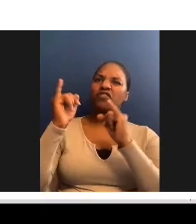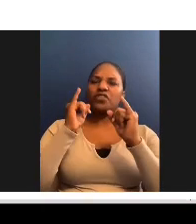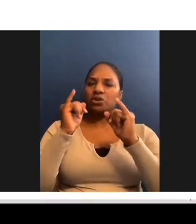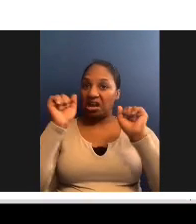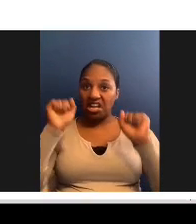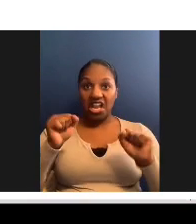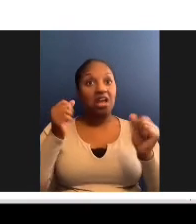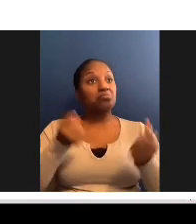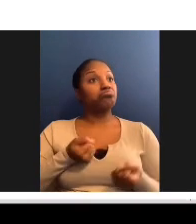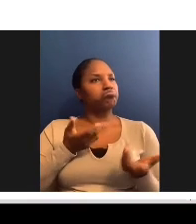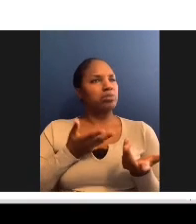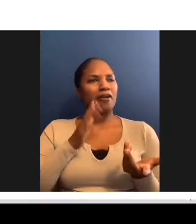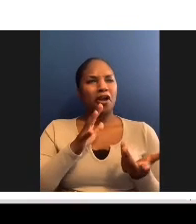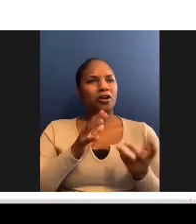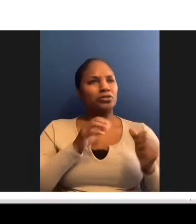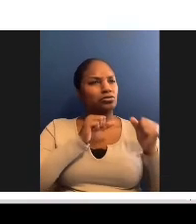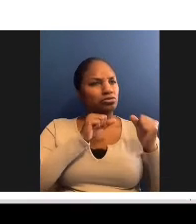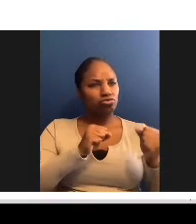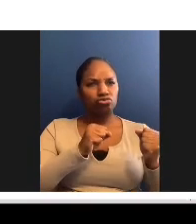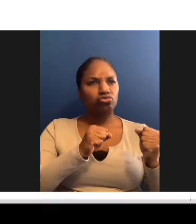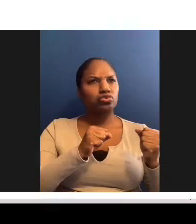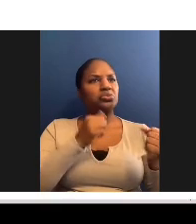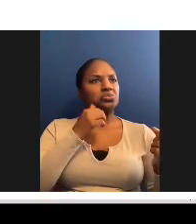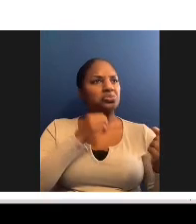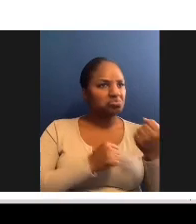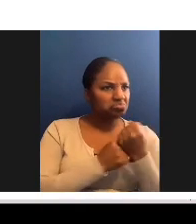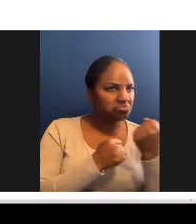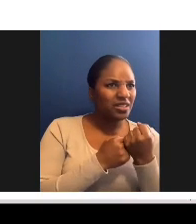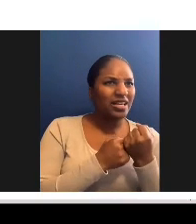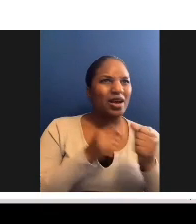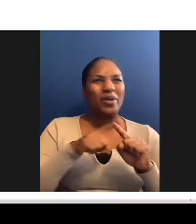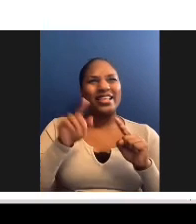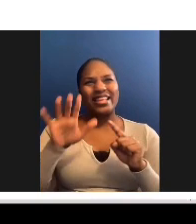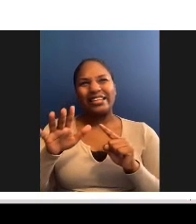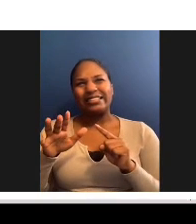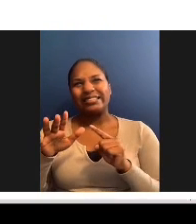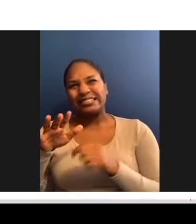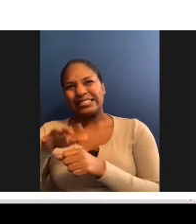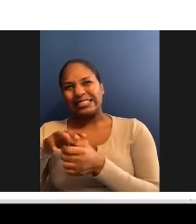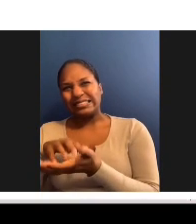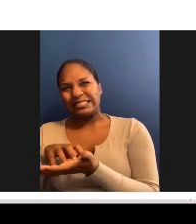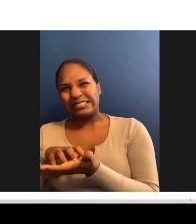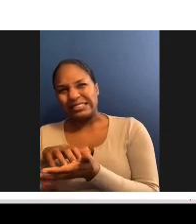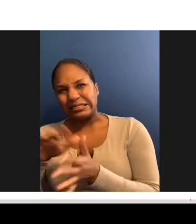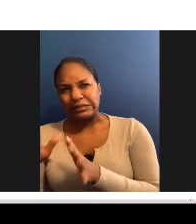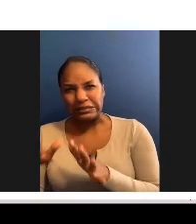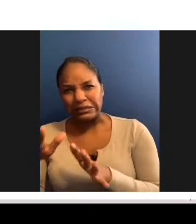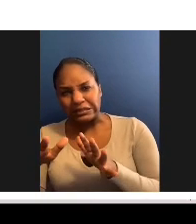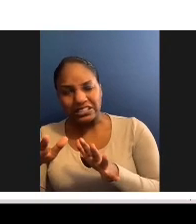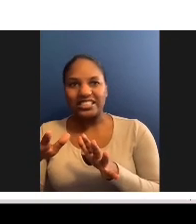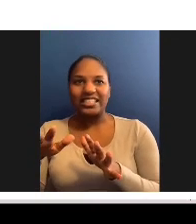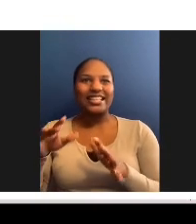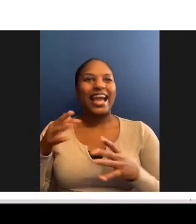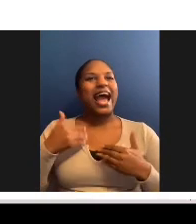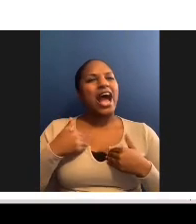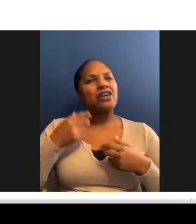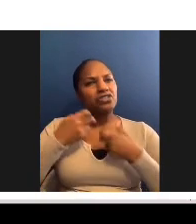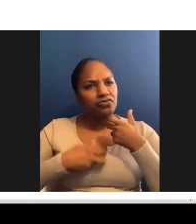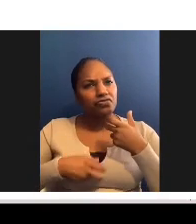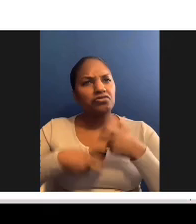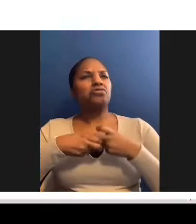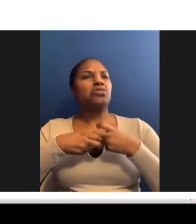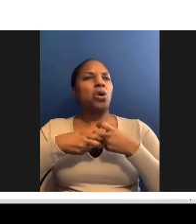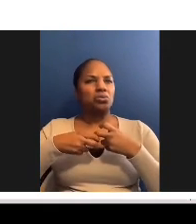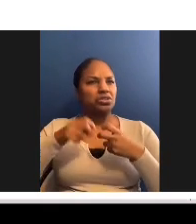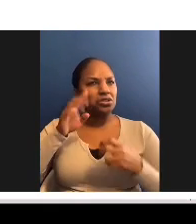you what their strengths are, but you know, their weaknesses, they have a little trouble with coming up with something with that. So this is a great thing for you